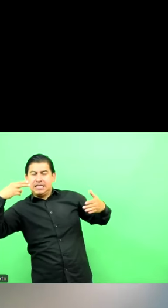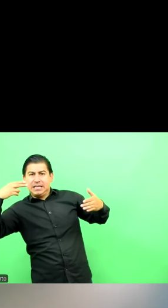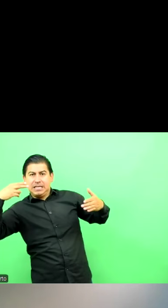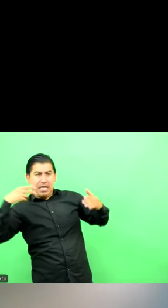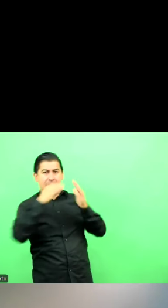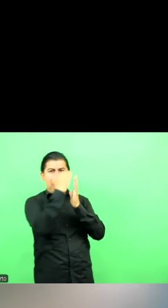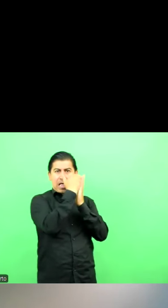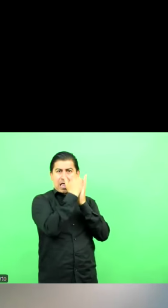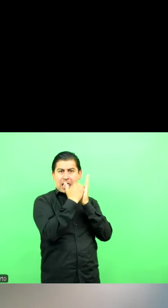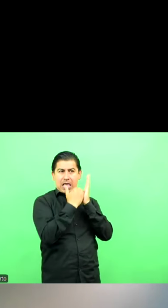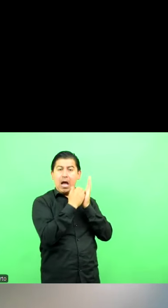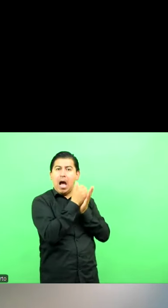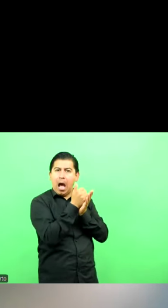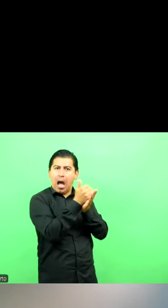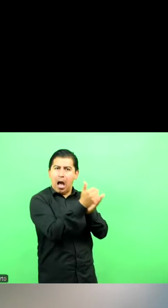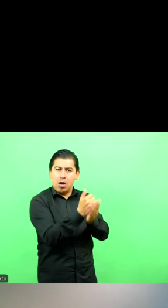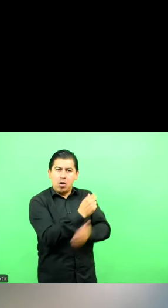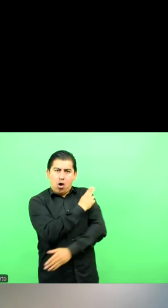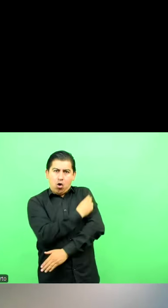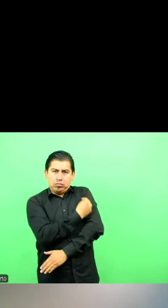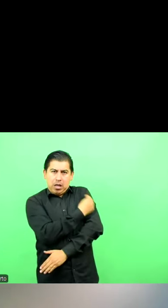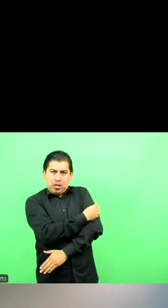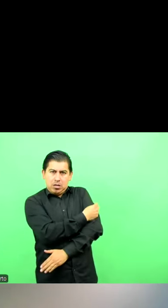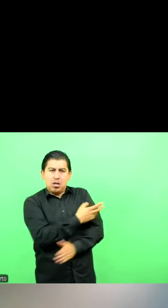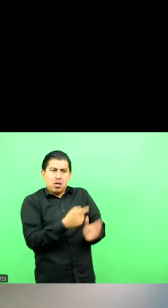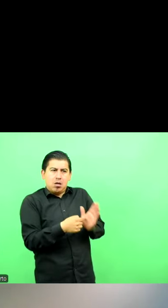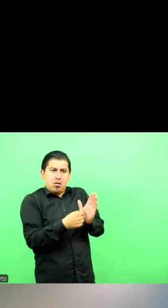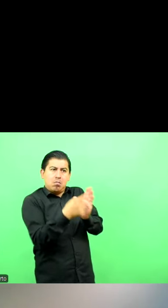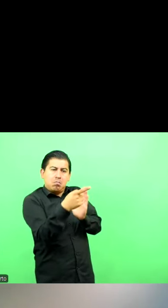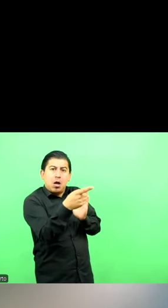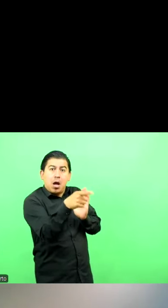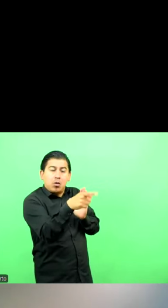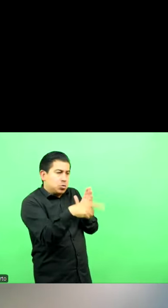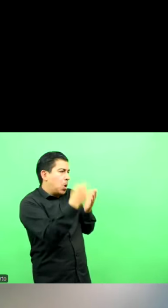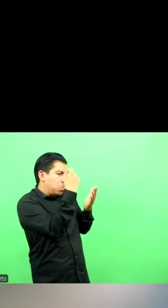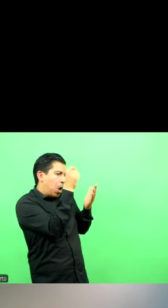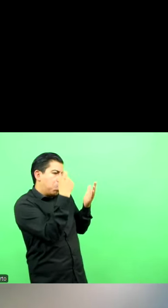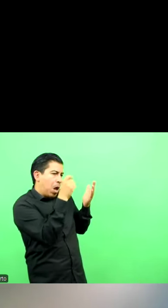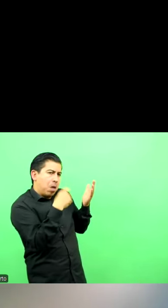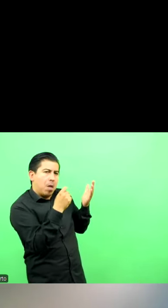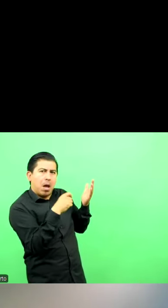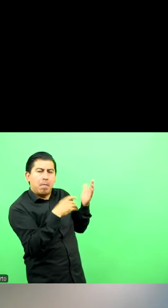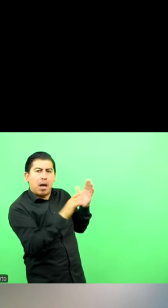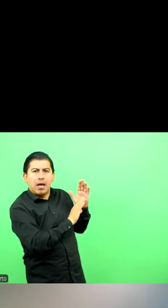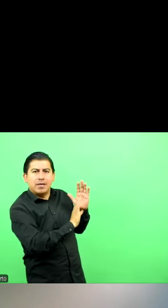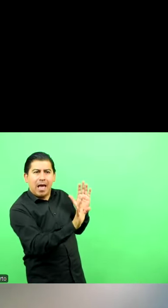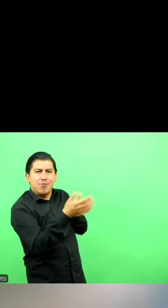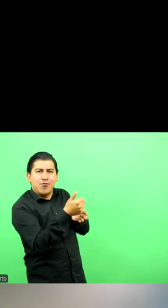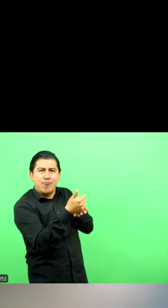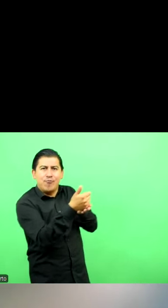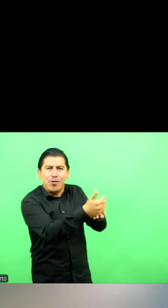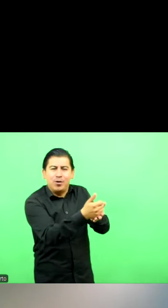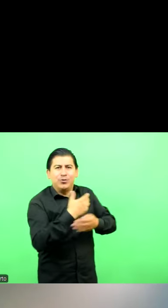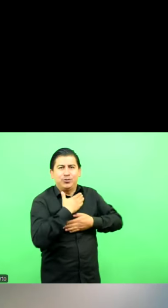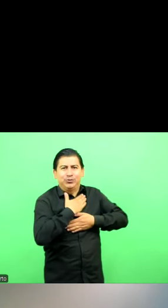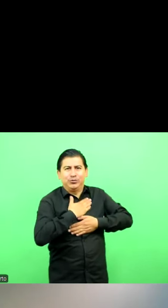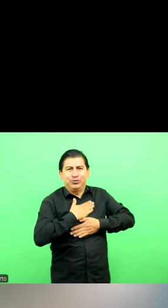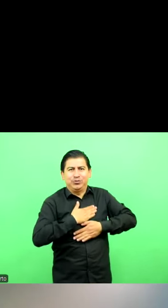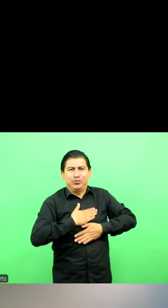fulfill the rights of persons with disabilities, it will also support countries' efforts to create